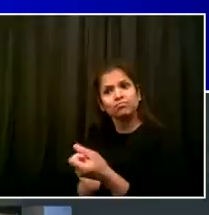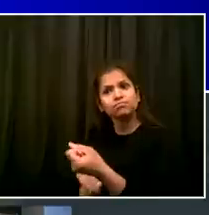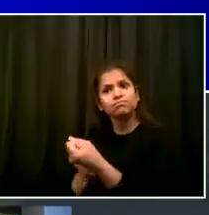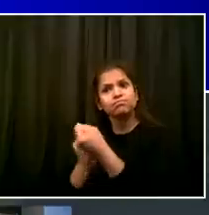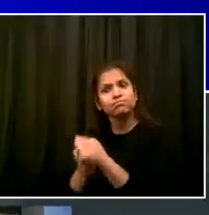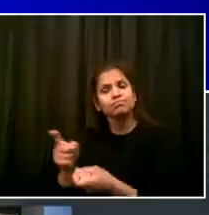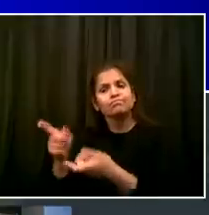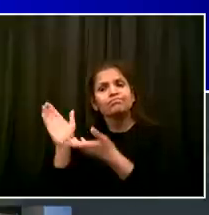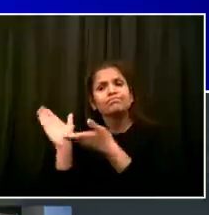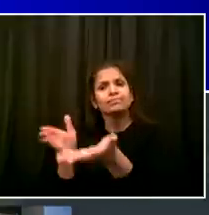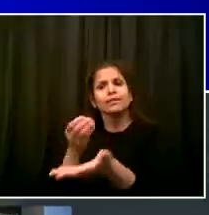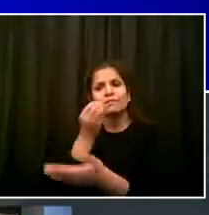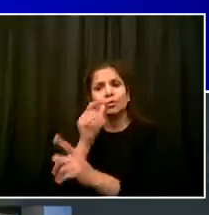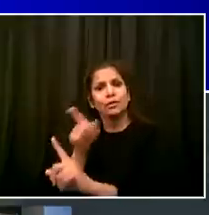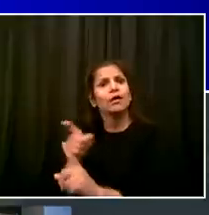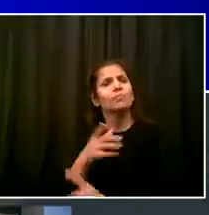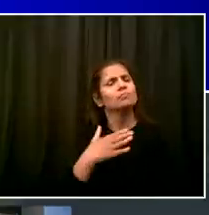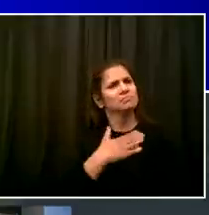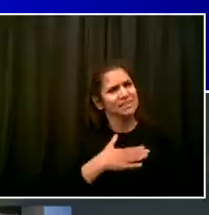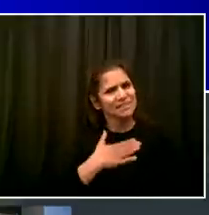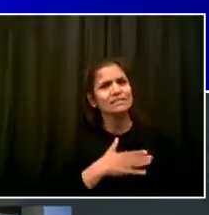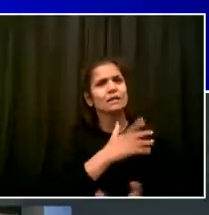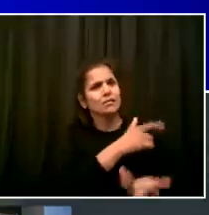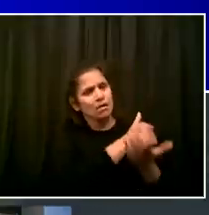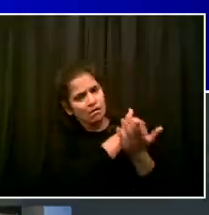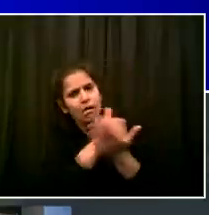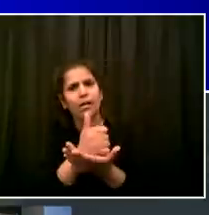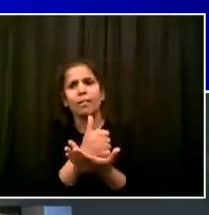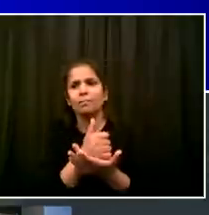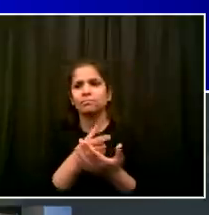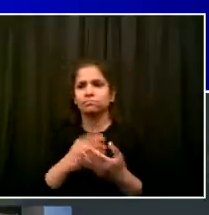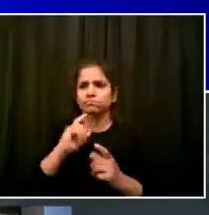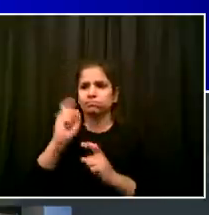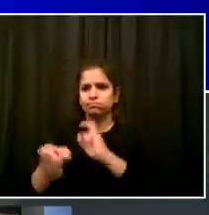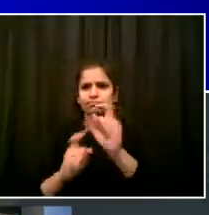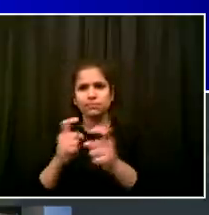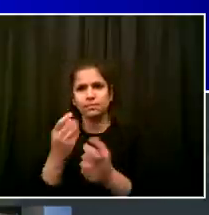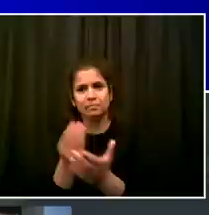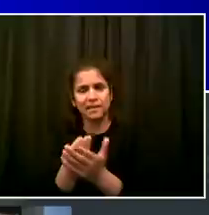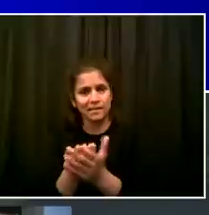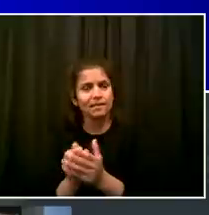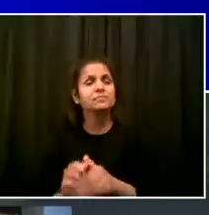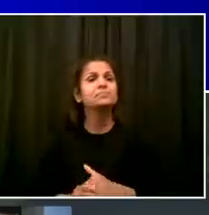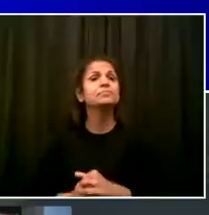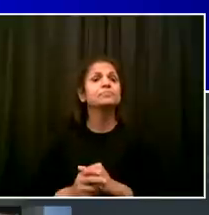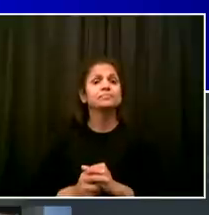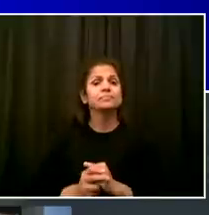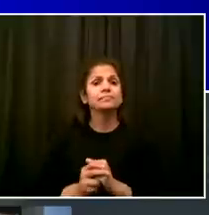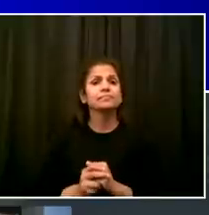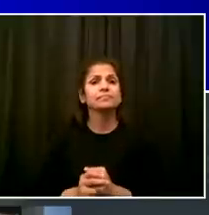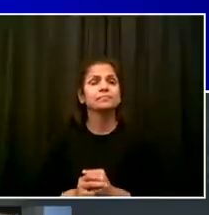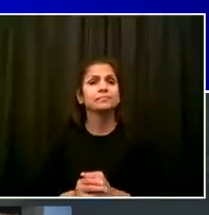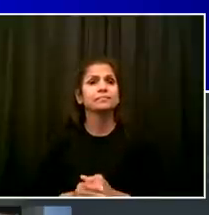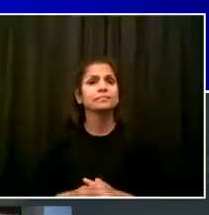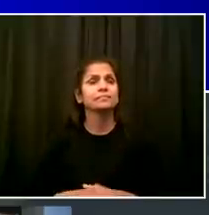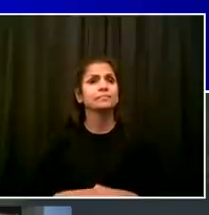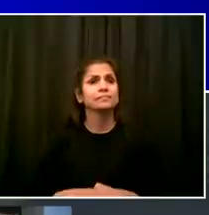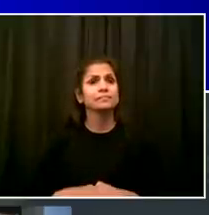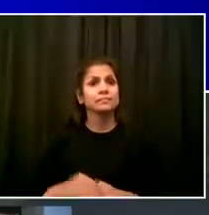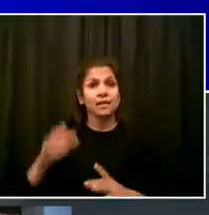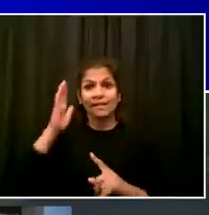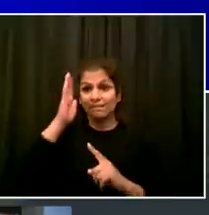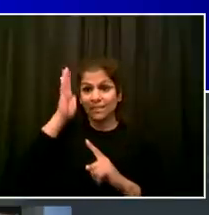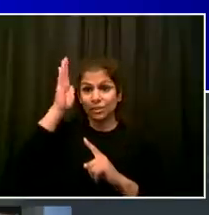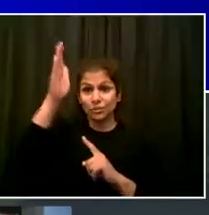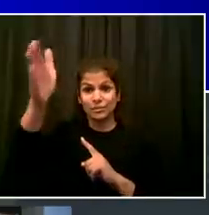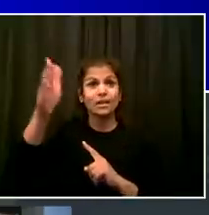back stronger. And we're going to learn ways, as we talked about last night, to make sure the city government supports them better in the future so they can keep doing this crucial